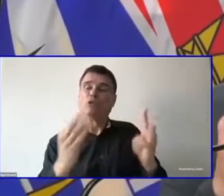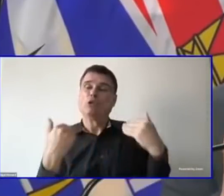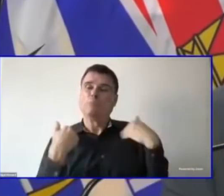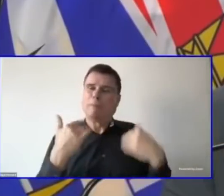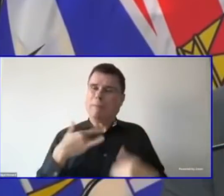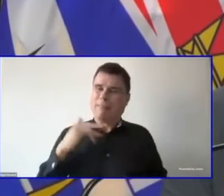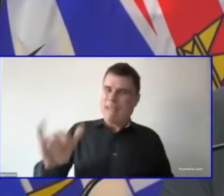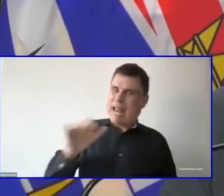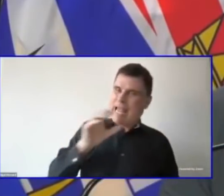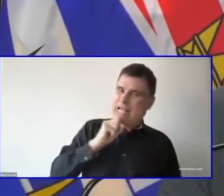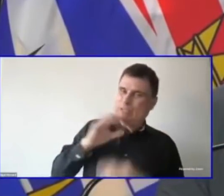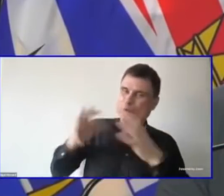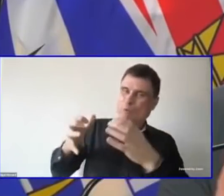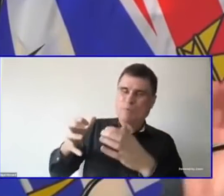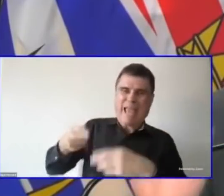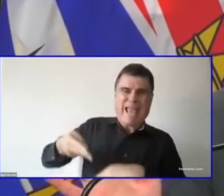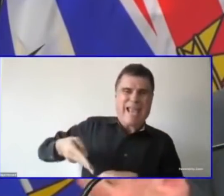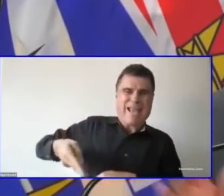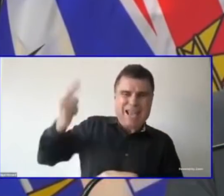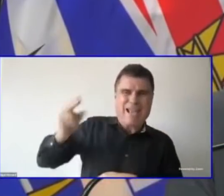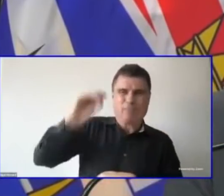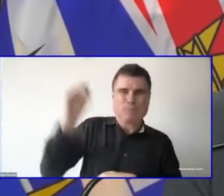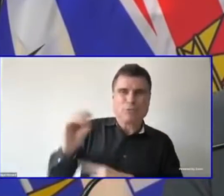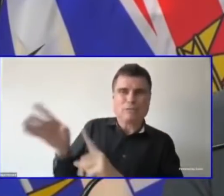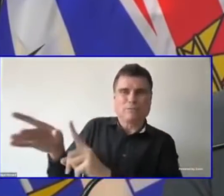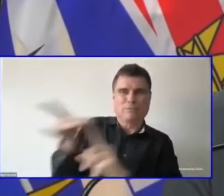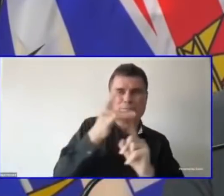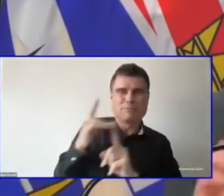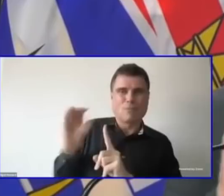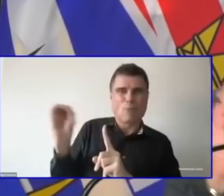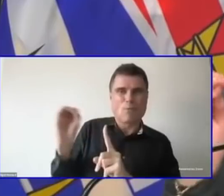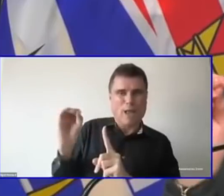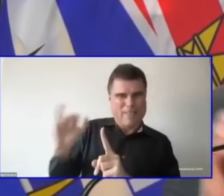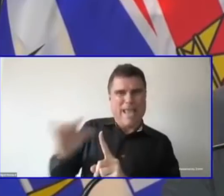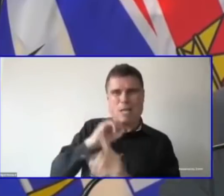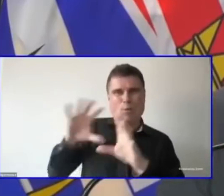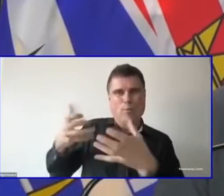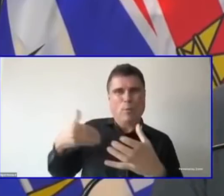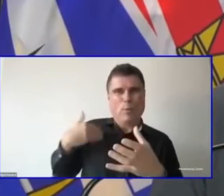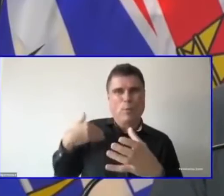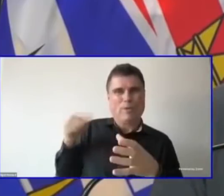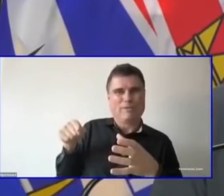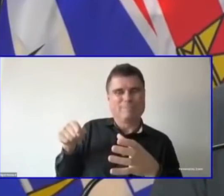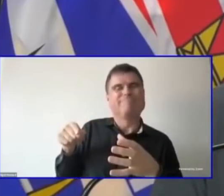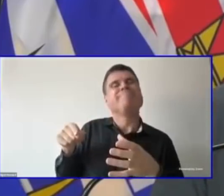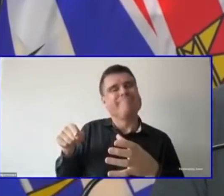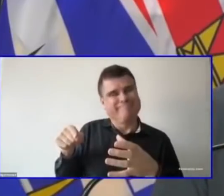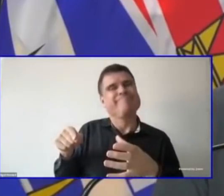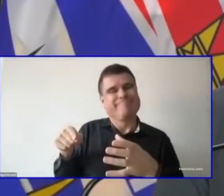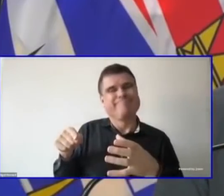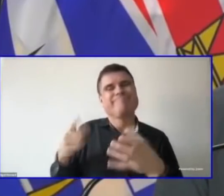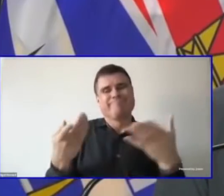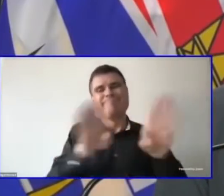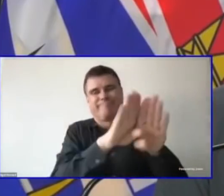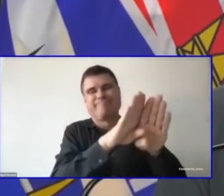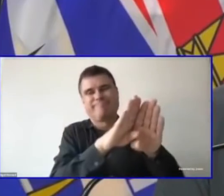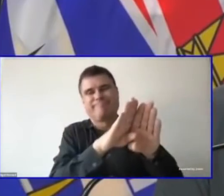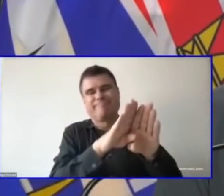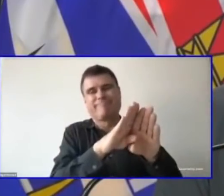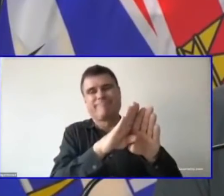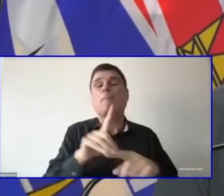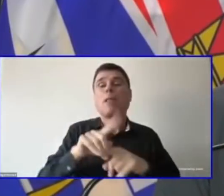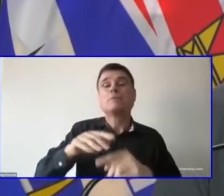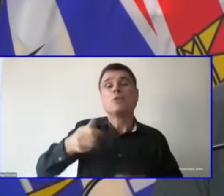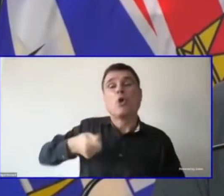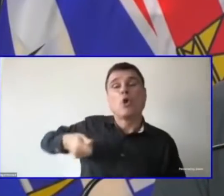right now stop that. In terms of the one bonds bill that I understand we're